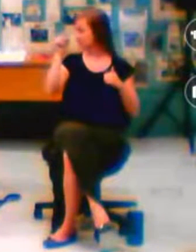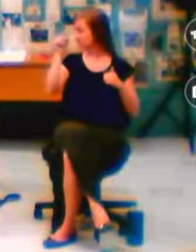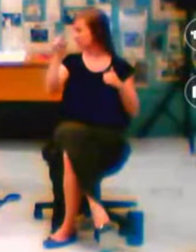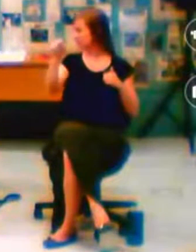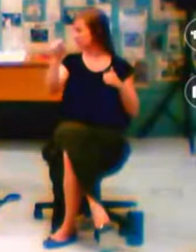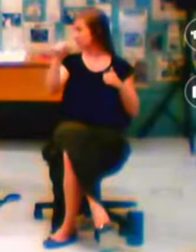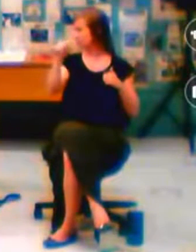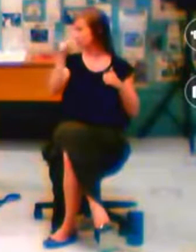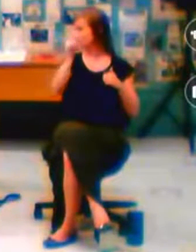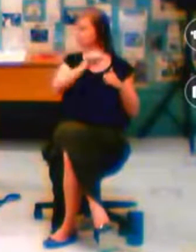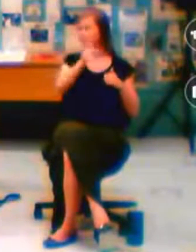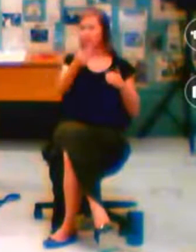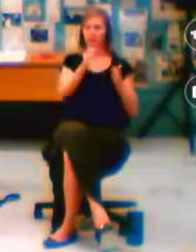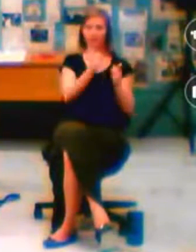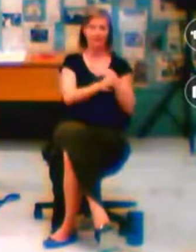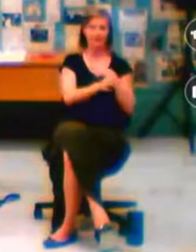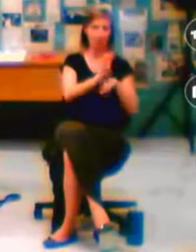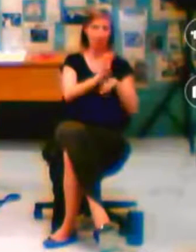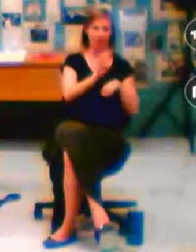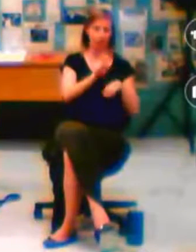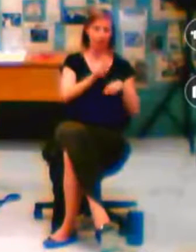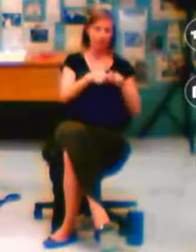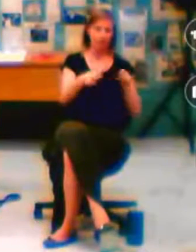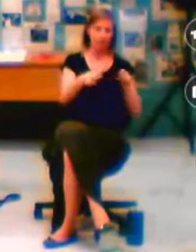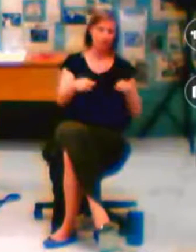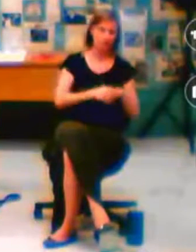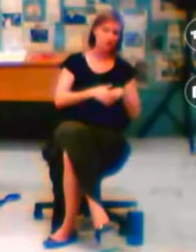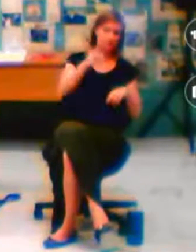year. And you're a resident if you say you're a resident.